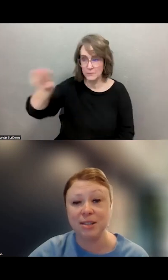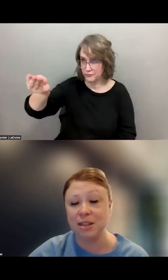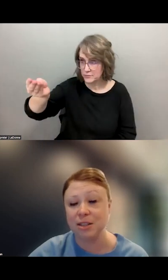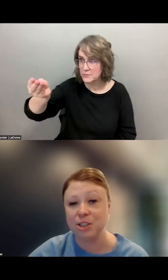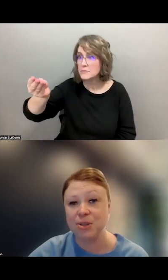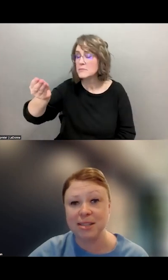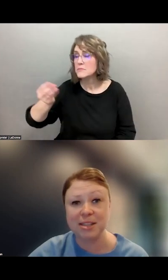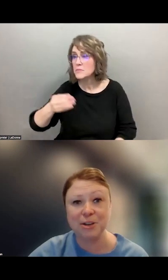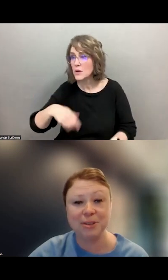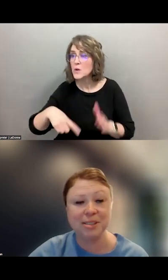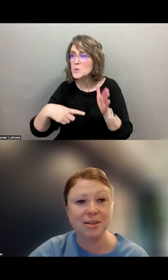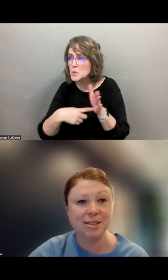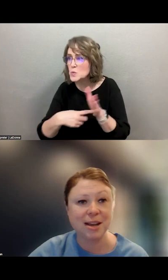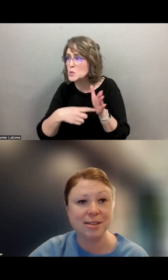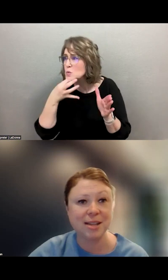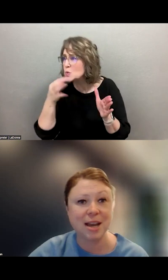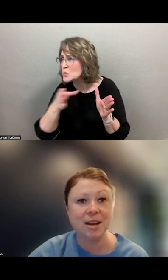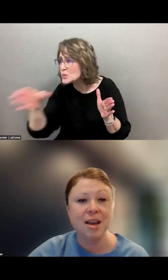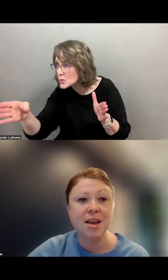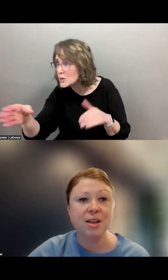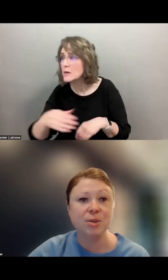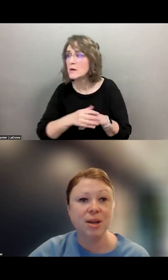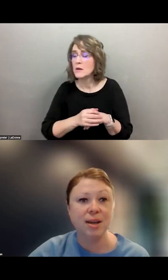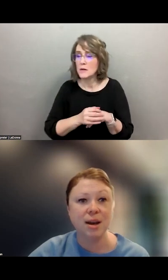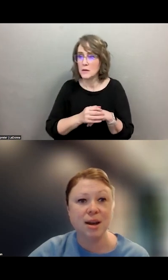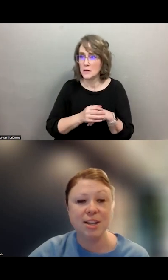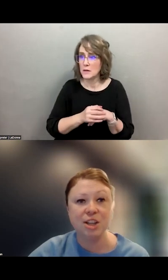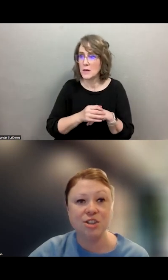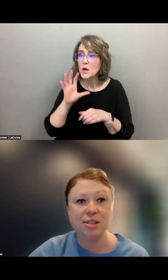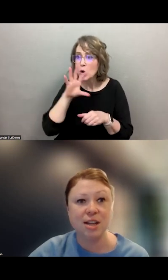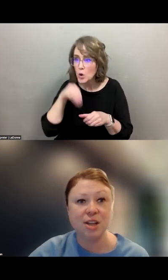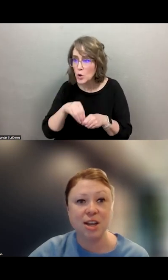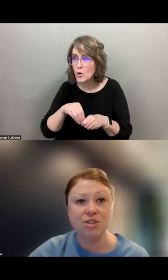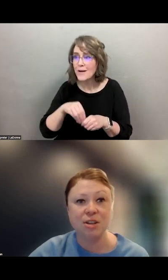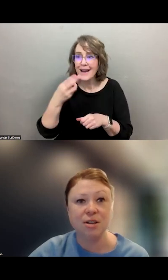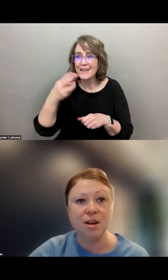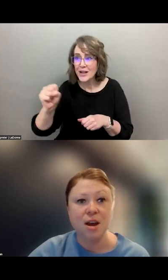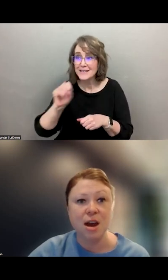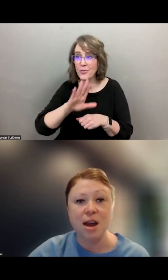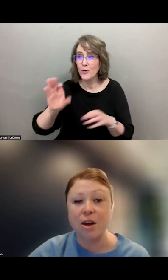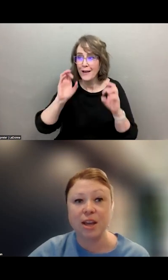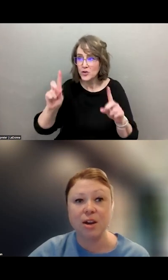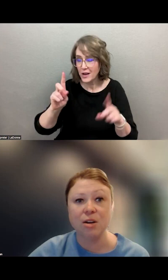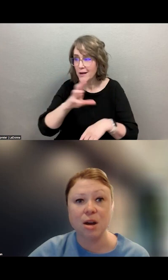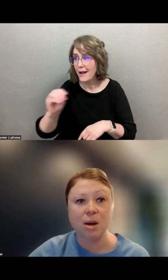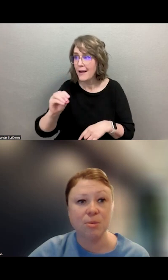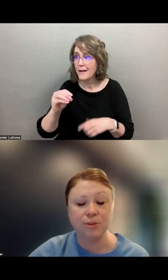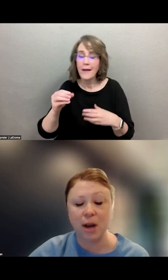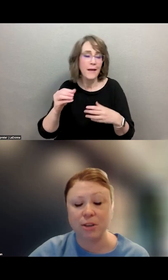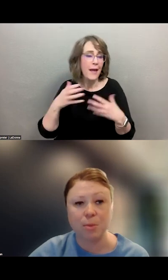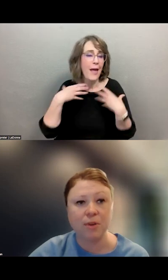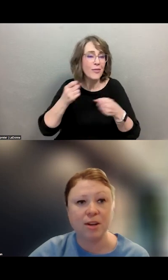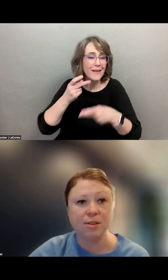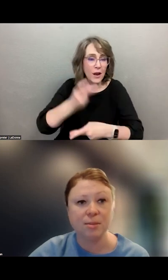got the due dates here listed on the status side, including HHS education, healthcare